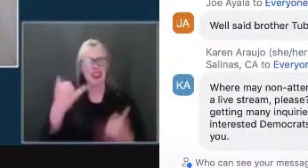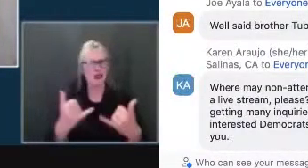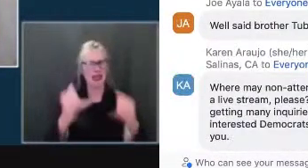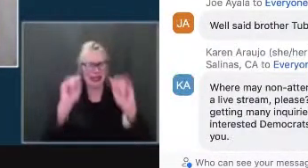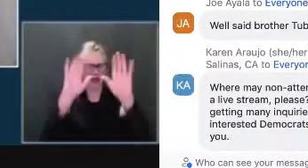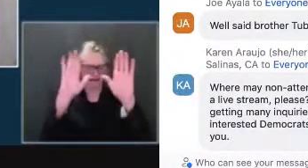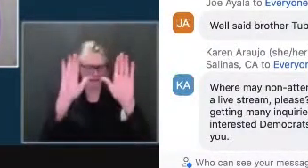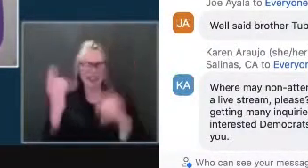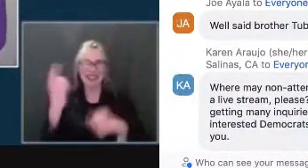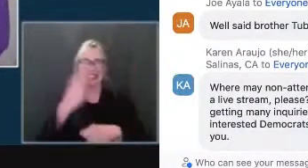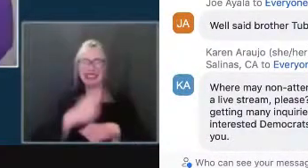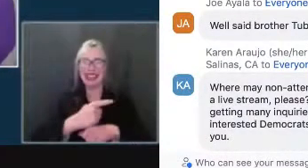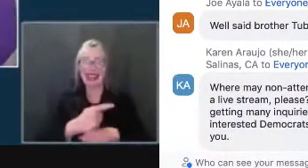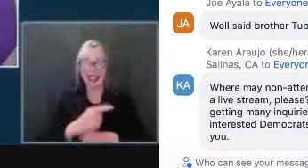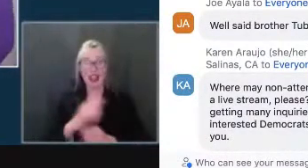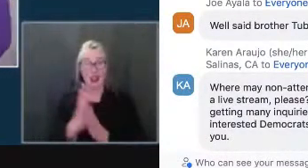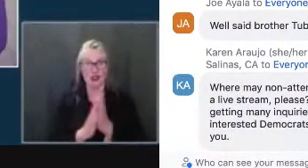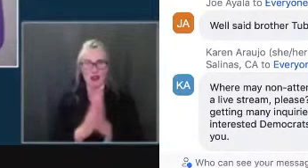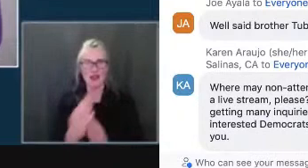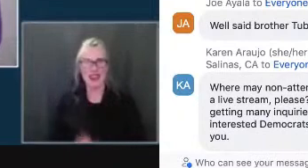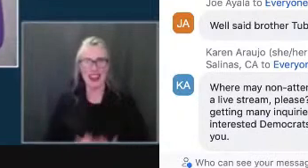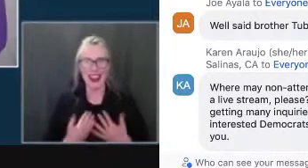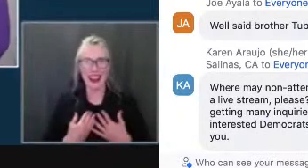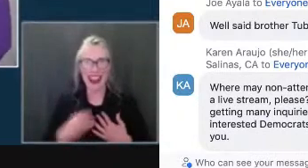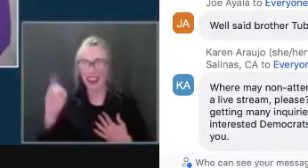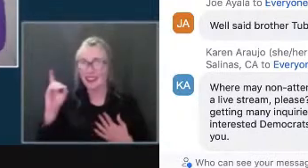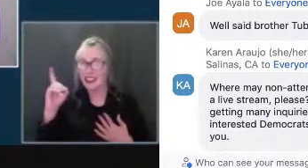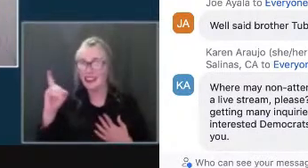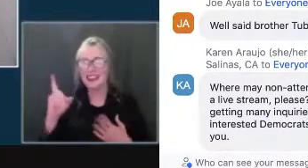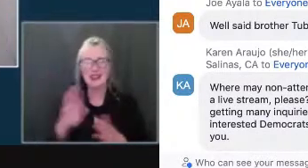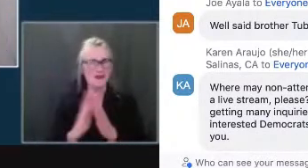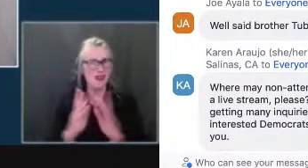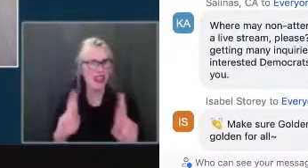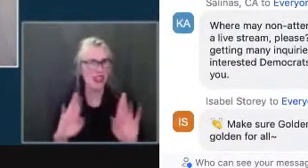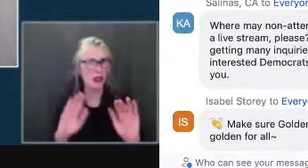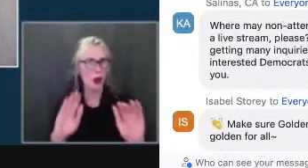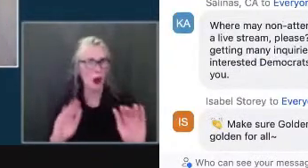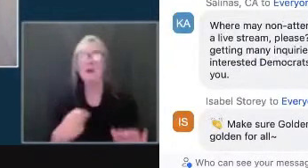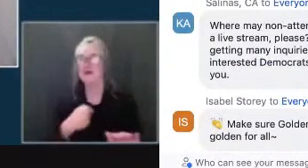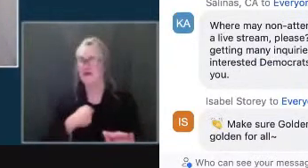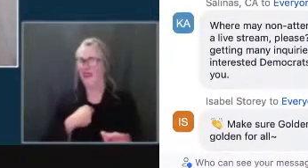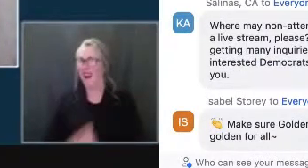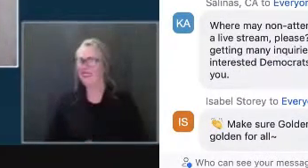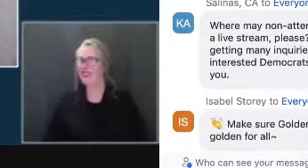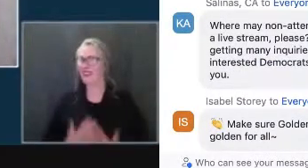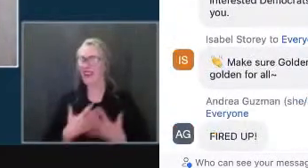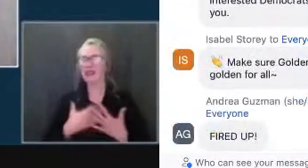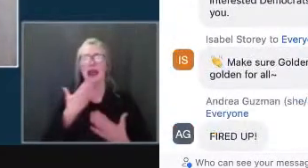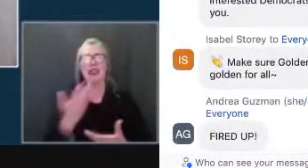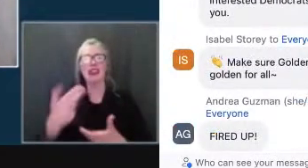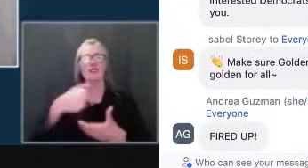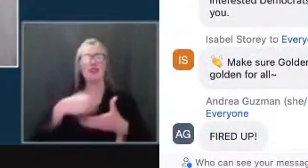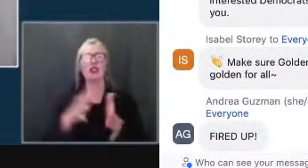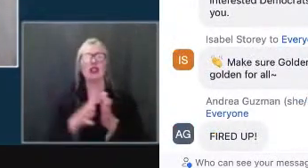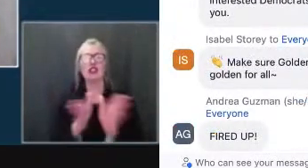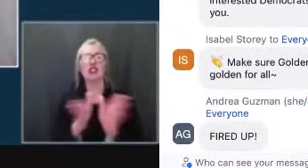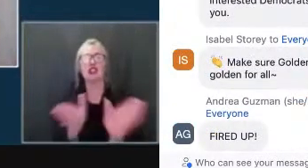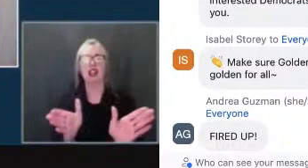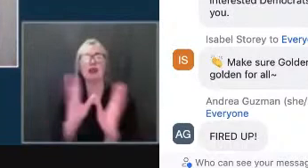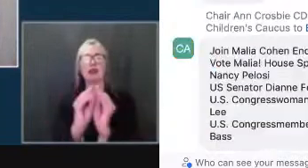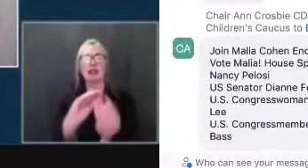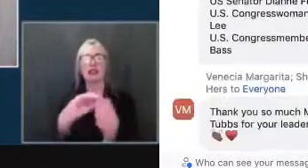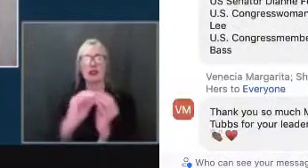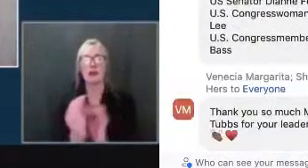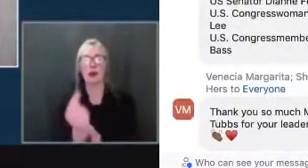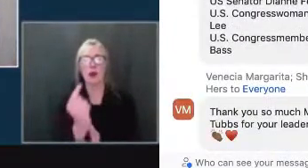are you fired up and ready to go? I know that I am. So thank you for joining us today for the general session number 1. I'm fired